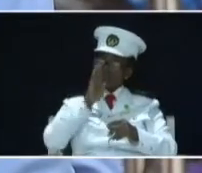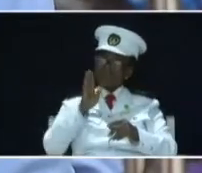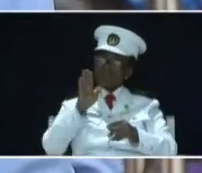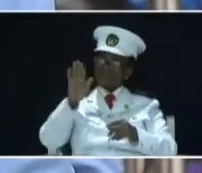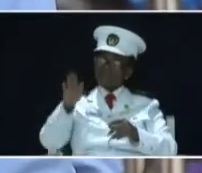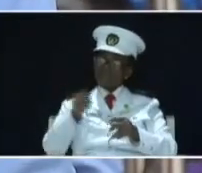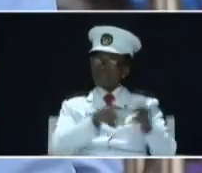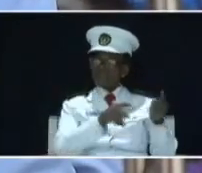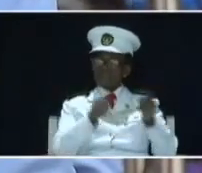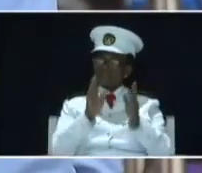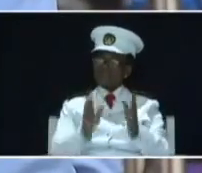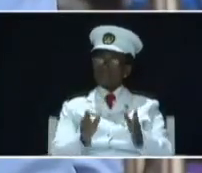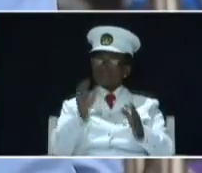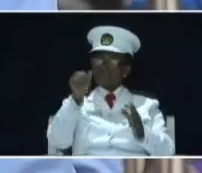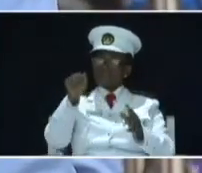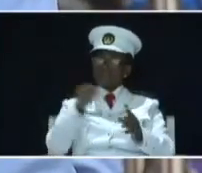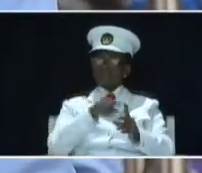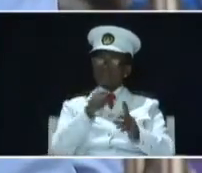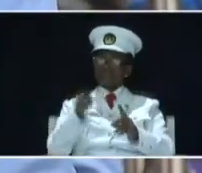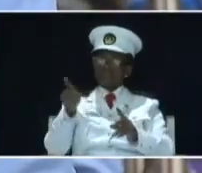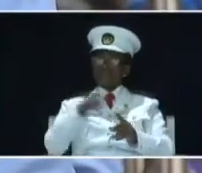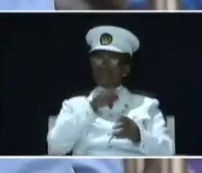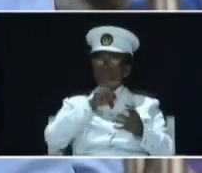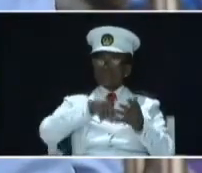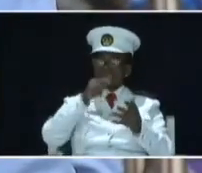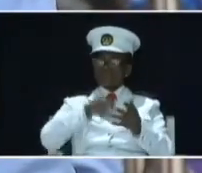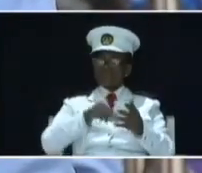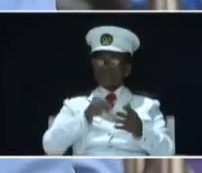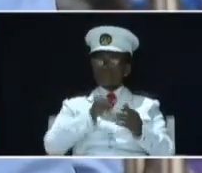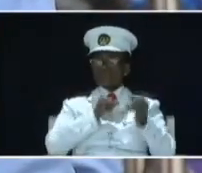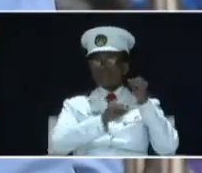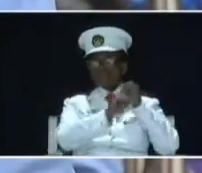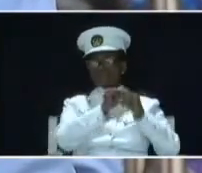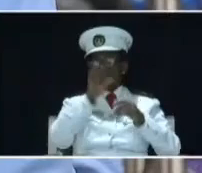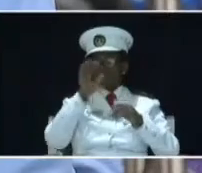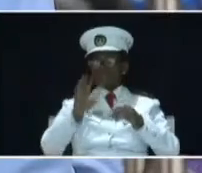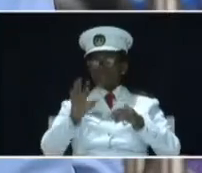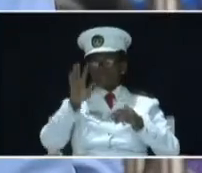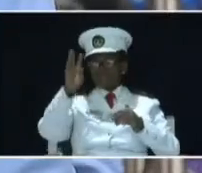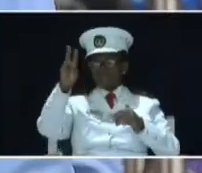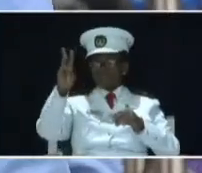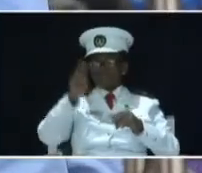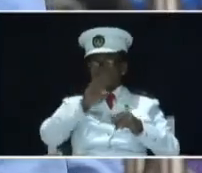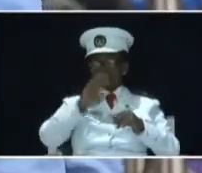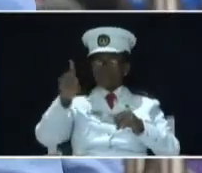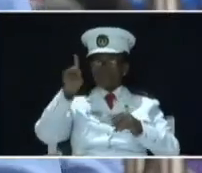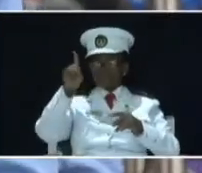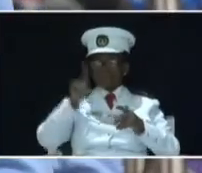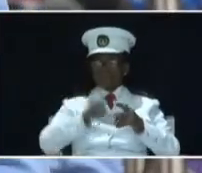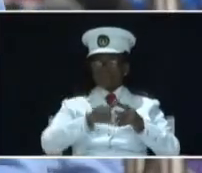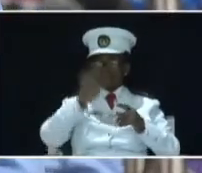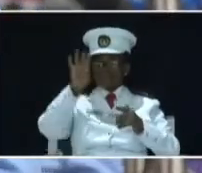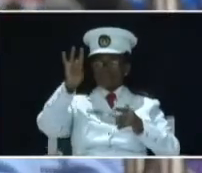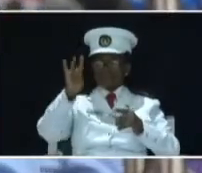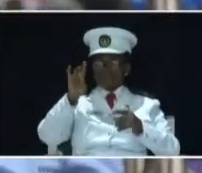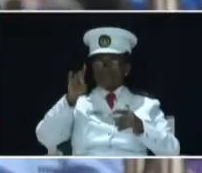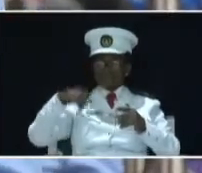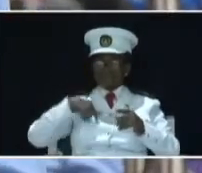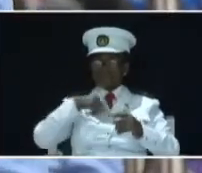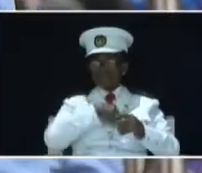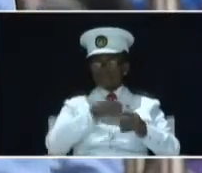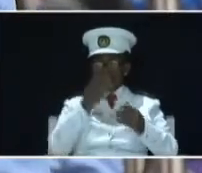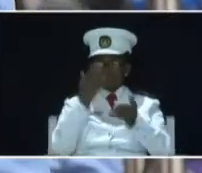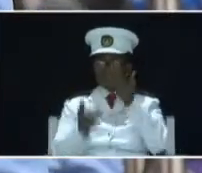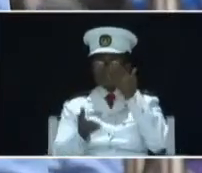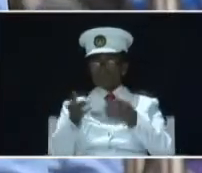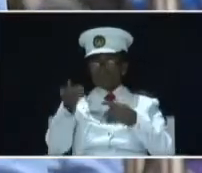When you read Isaiah chapter 6 from verse 1 to 8, Isaiah 6 from verse 1 to 8, we may come back to that